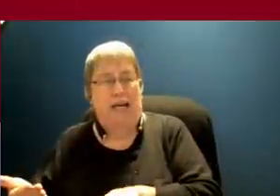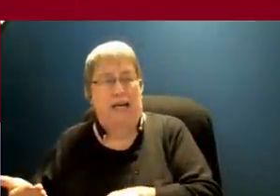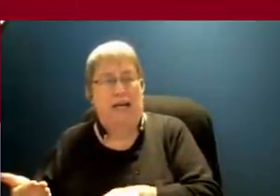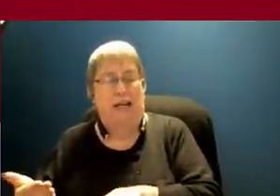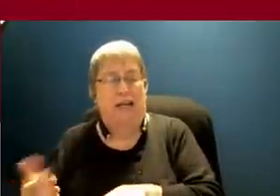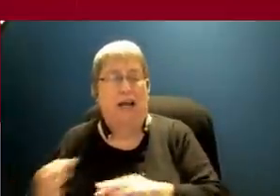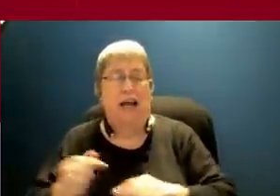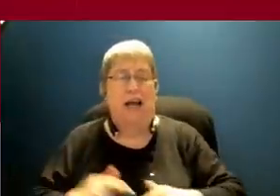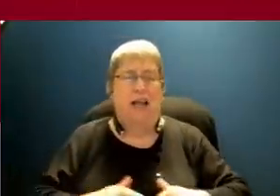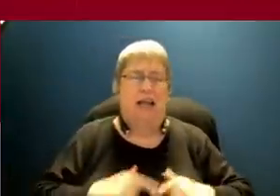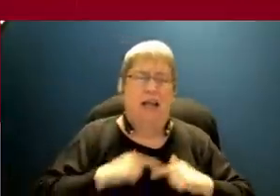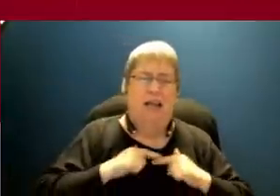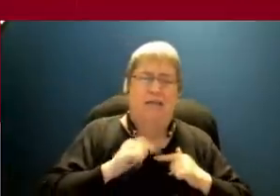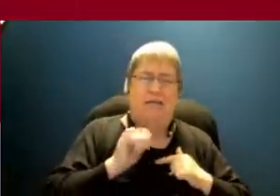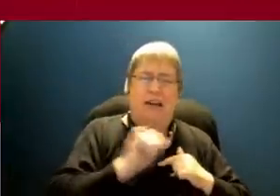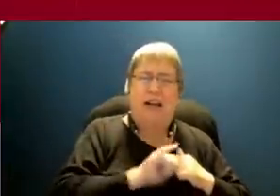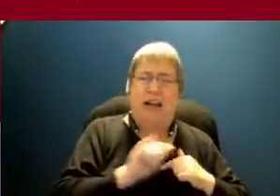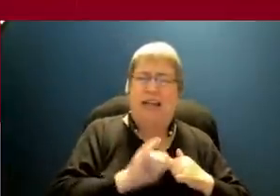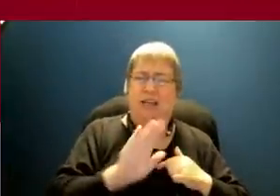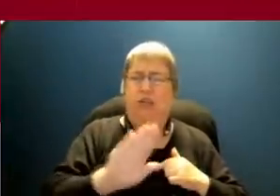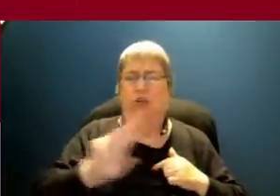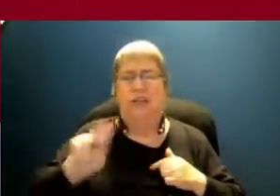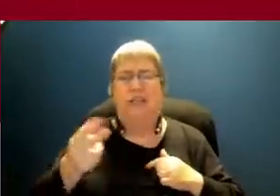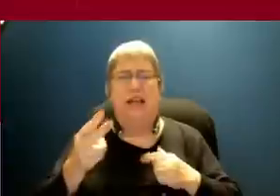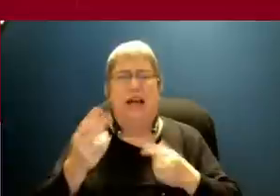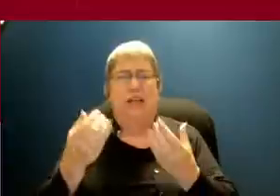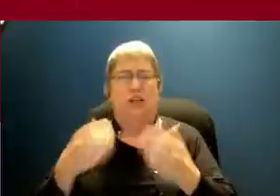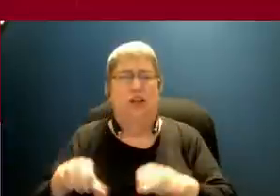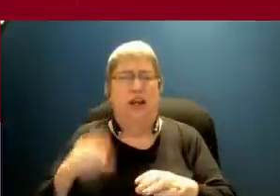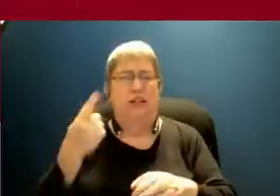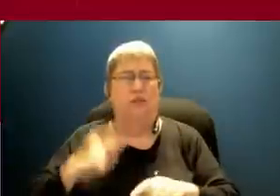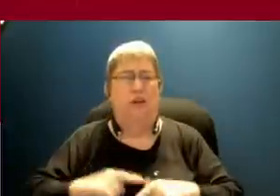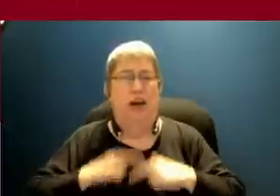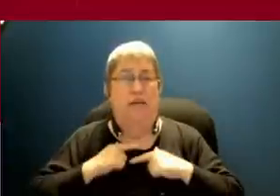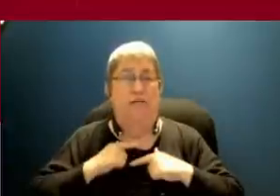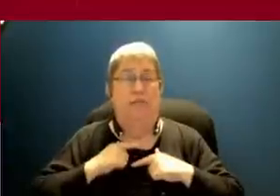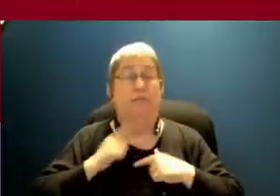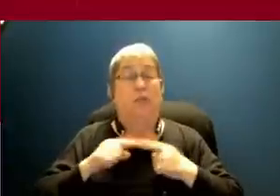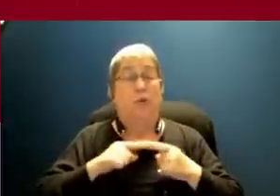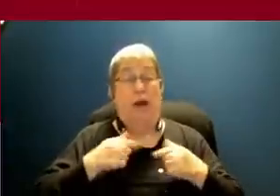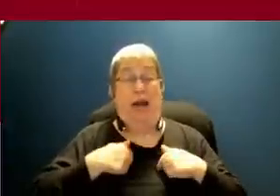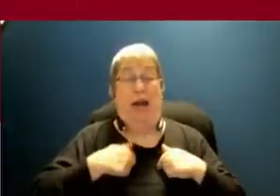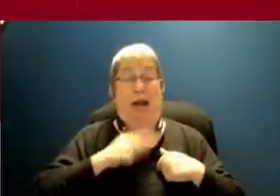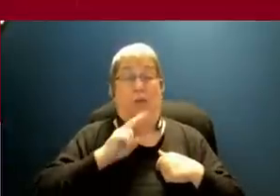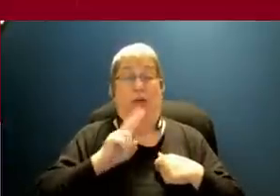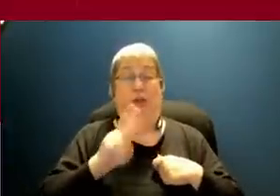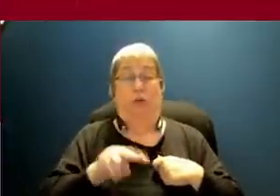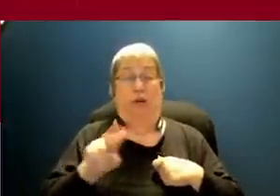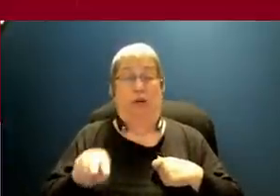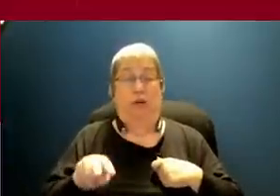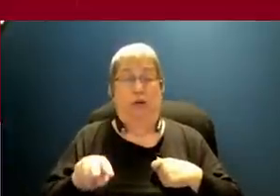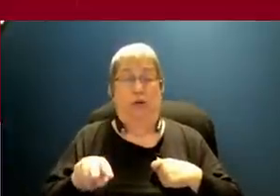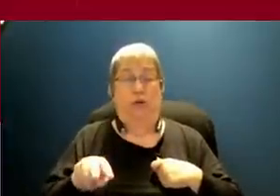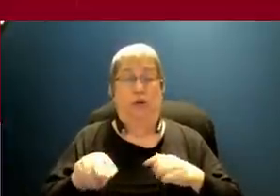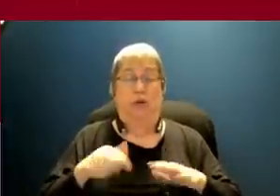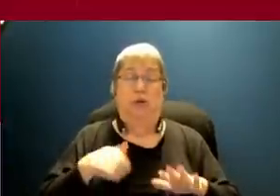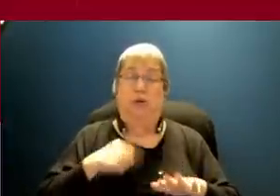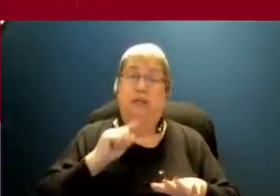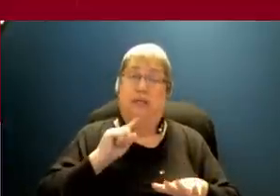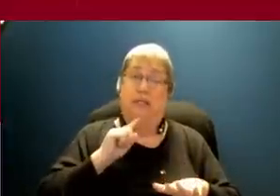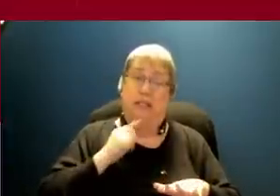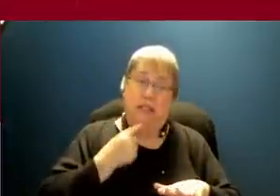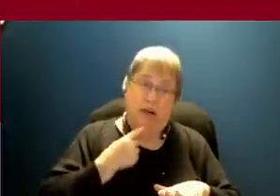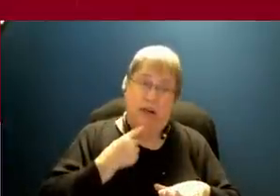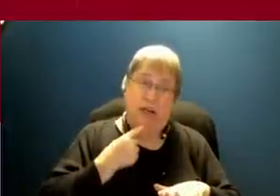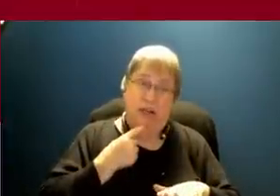second chance at life. When I was 22 years old, I was cursed with a serious case of one day